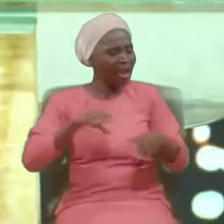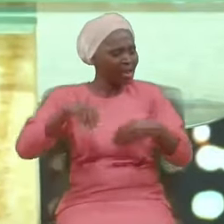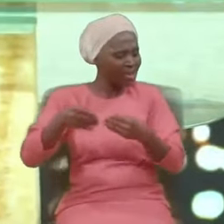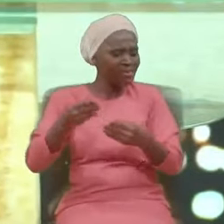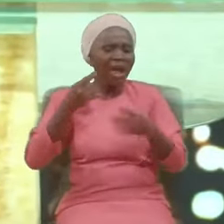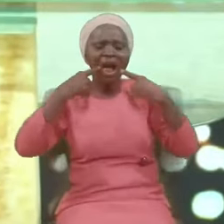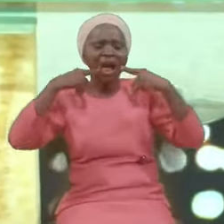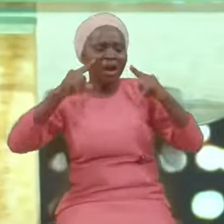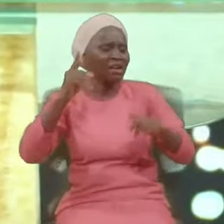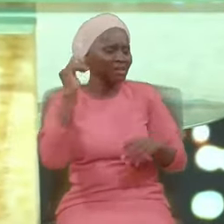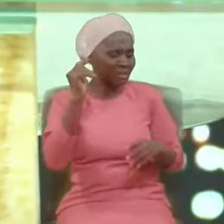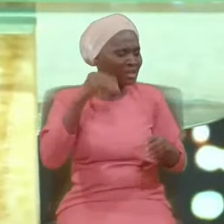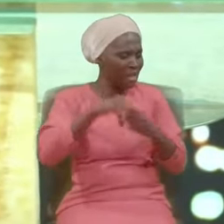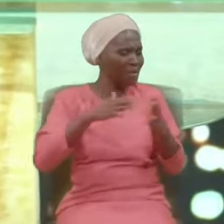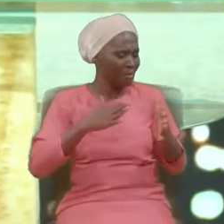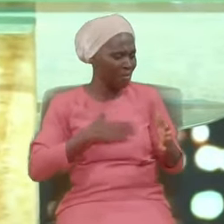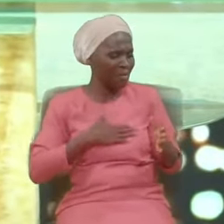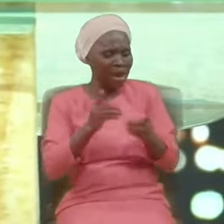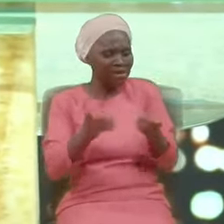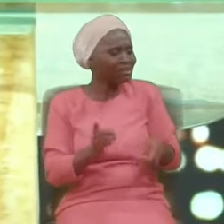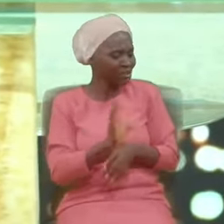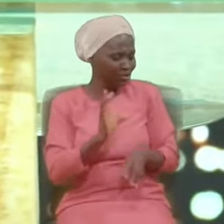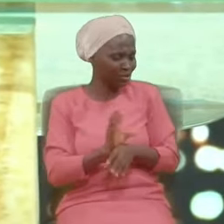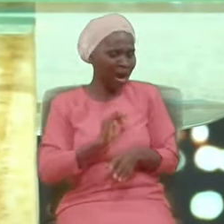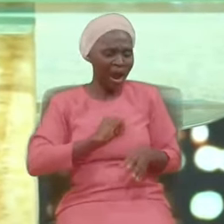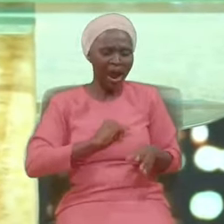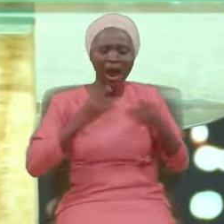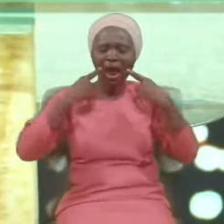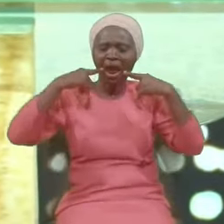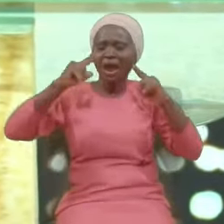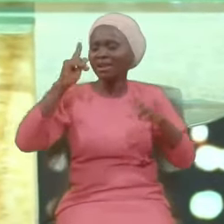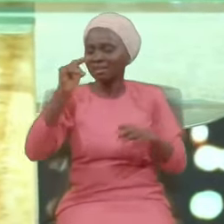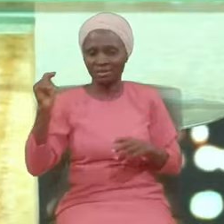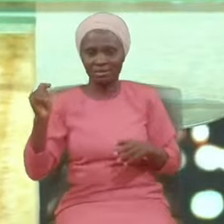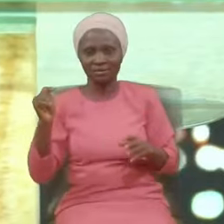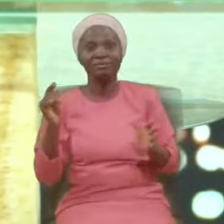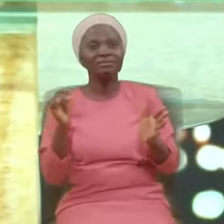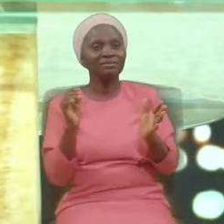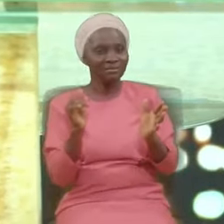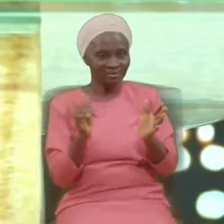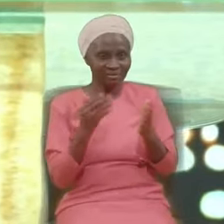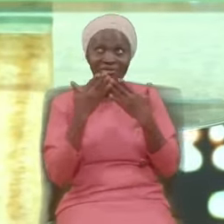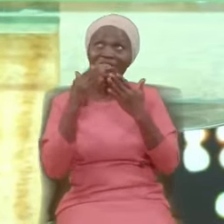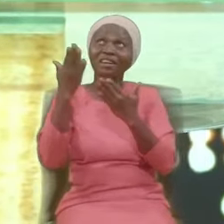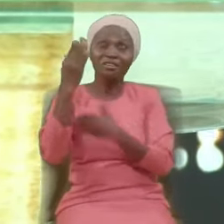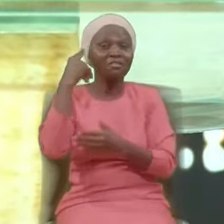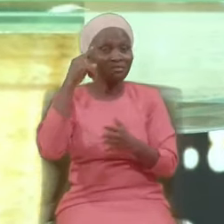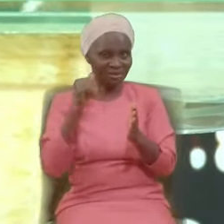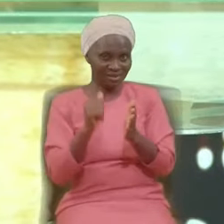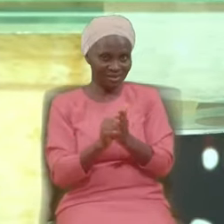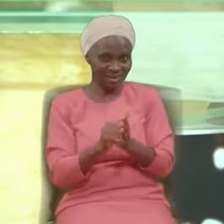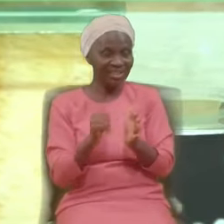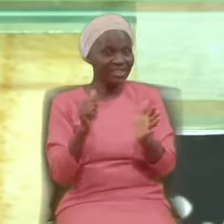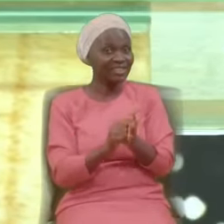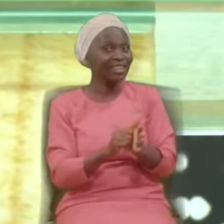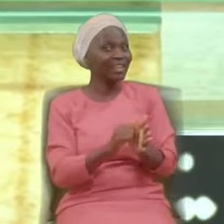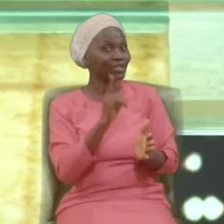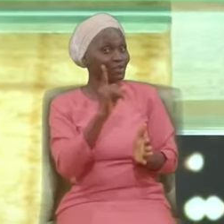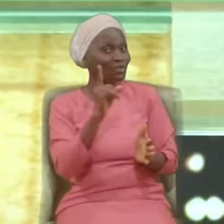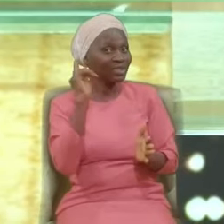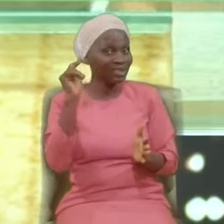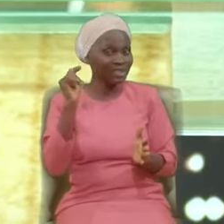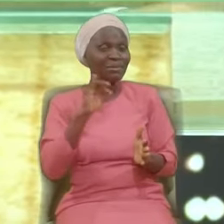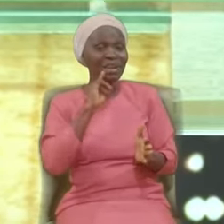I gave testimony such and such a time? That one, praise the Lord for that one. That one is initial